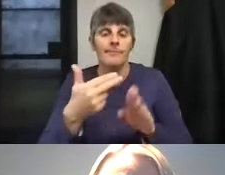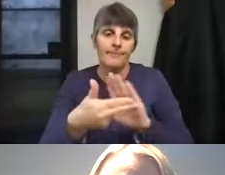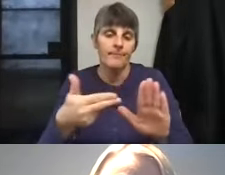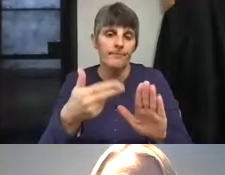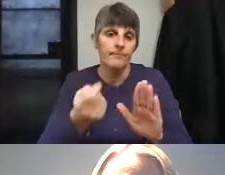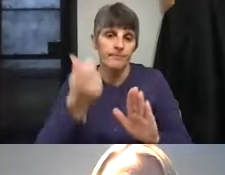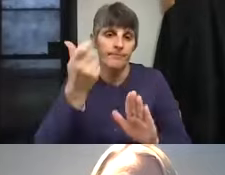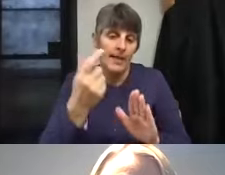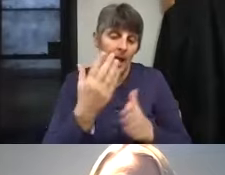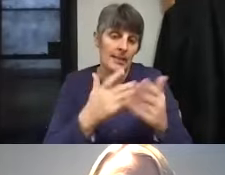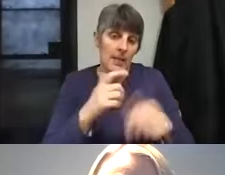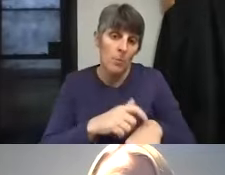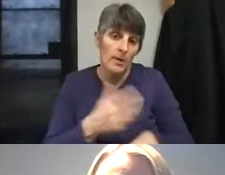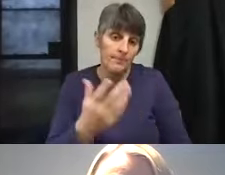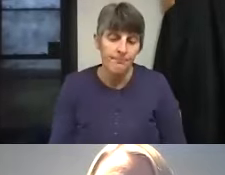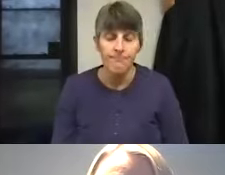point.